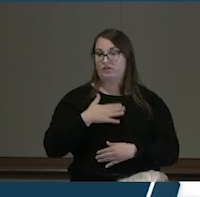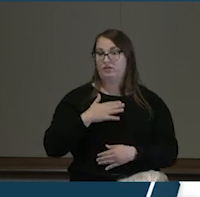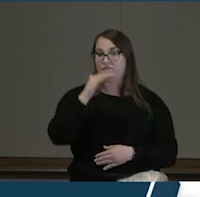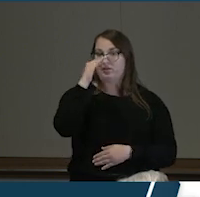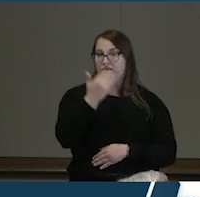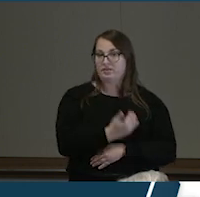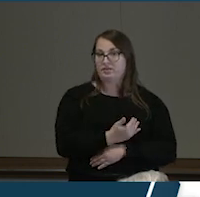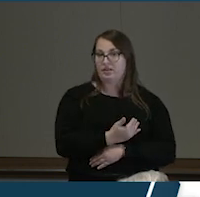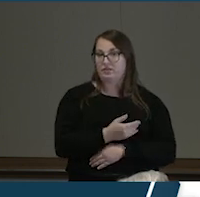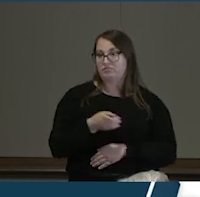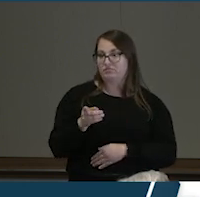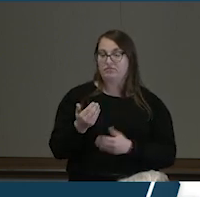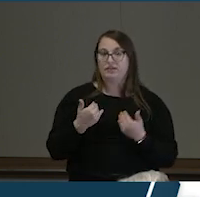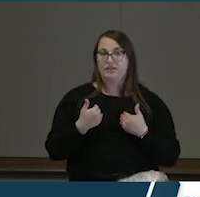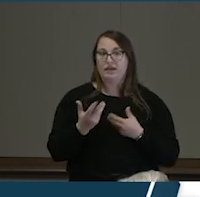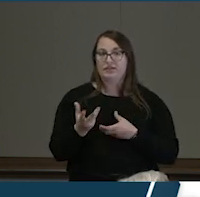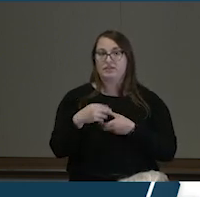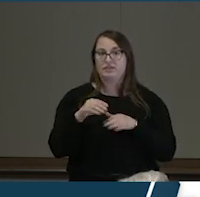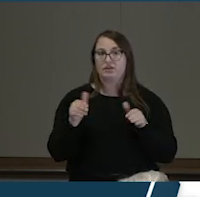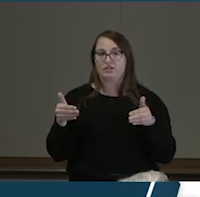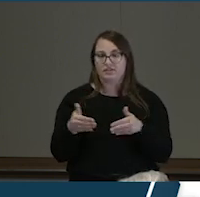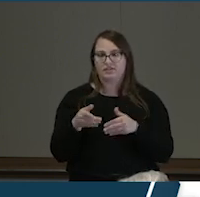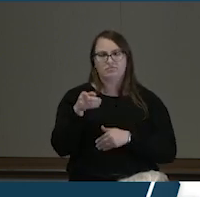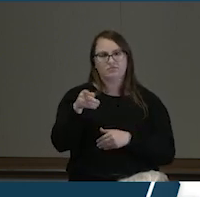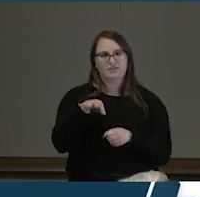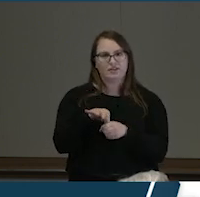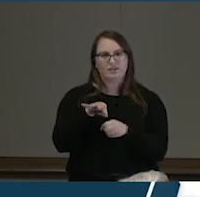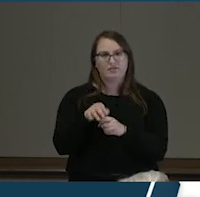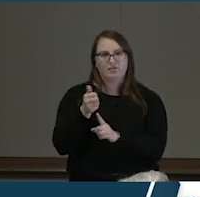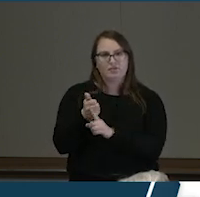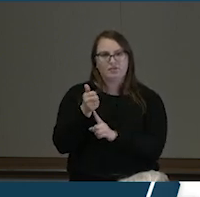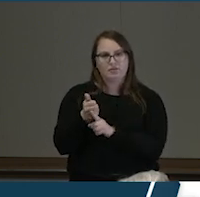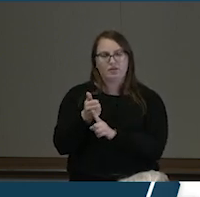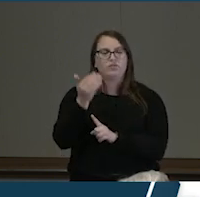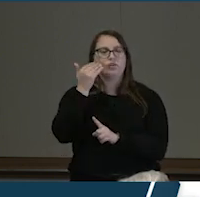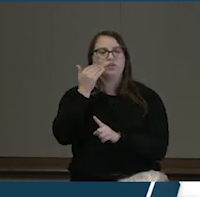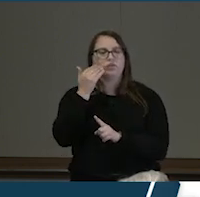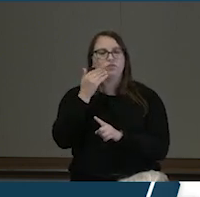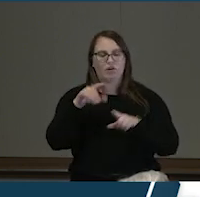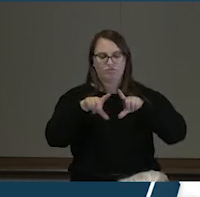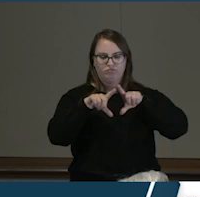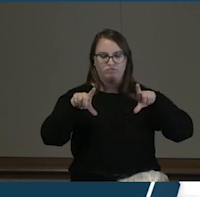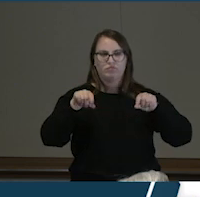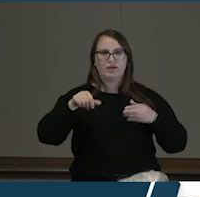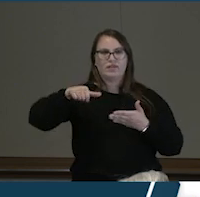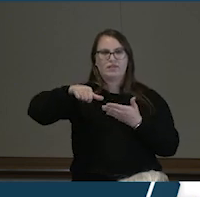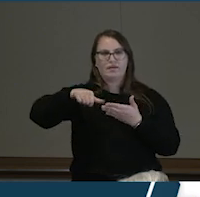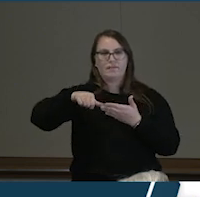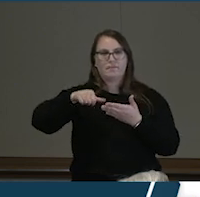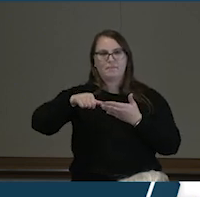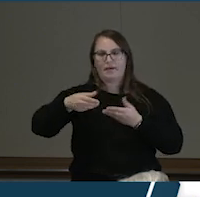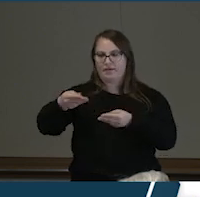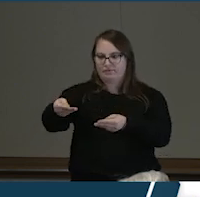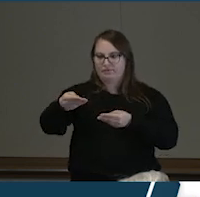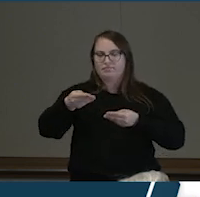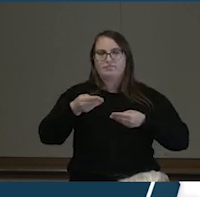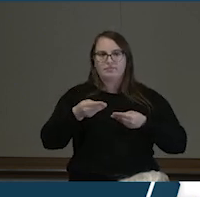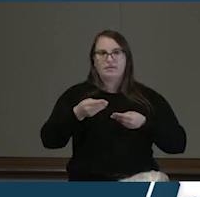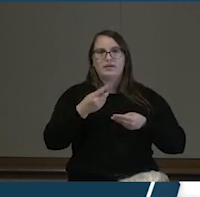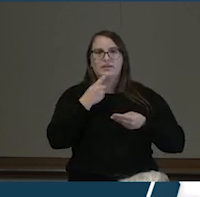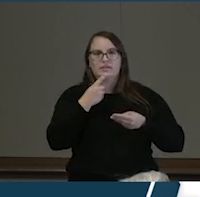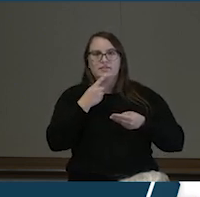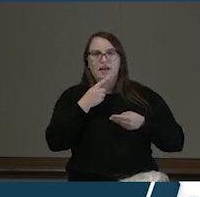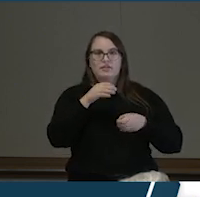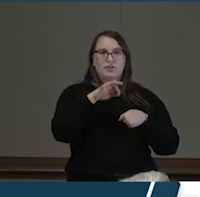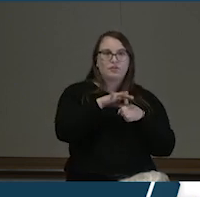voter. And we literally, you know, you get that thing in the mail before voting, and it kind of describes, you know, who's going to be what, because those